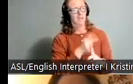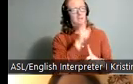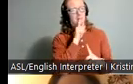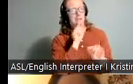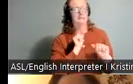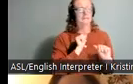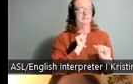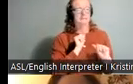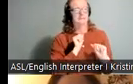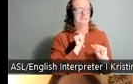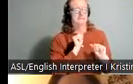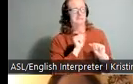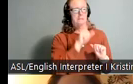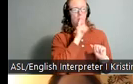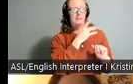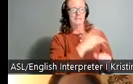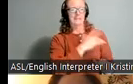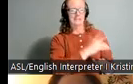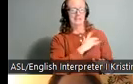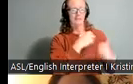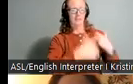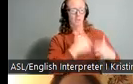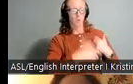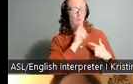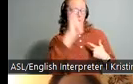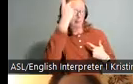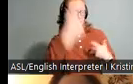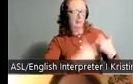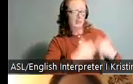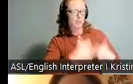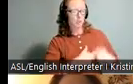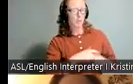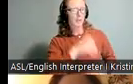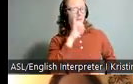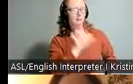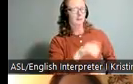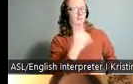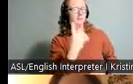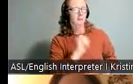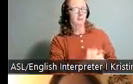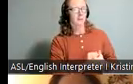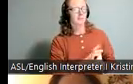and a highly almost like political issue. I think it's something of